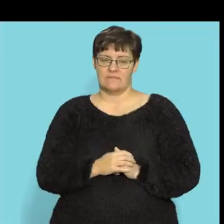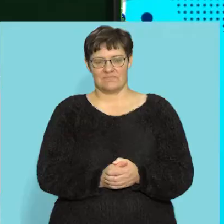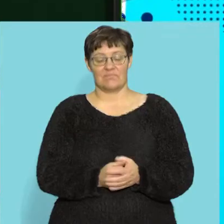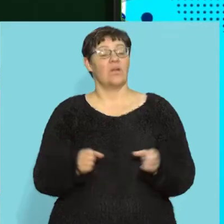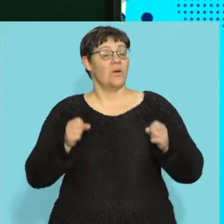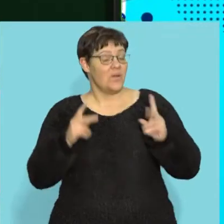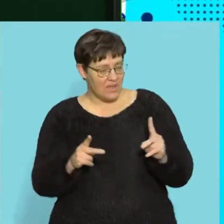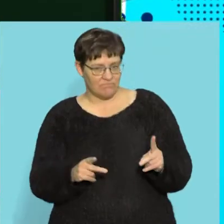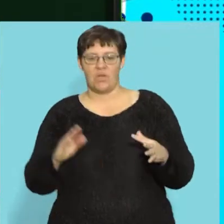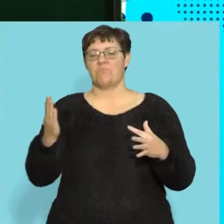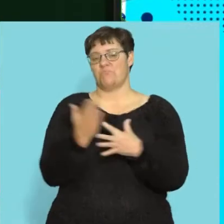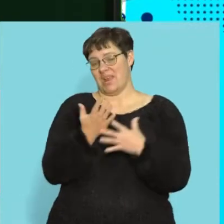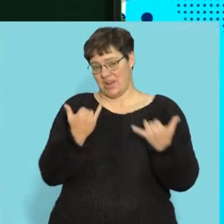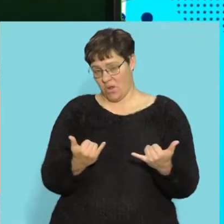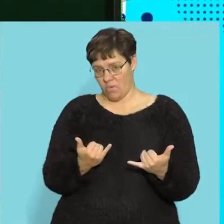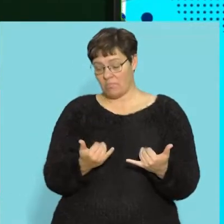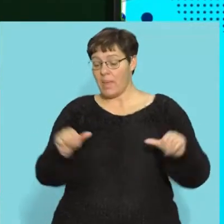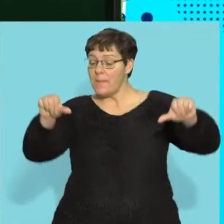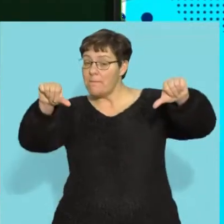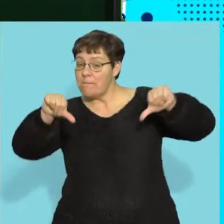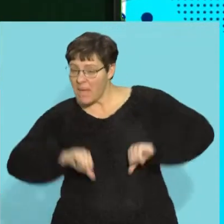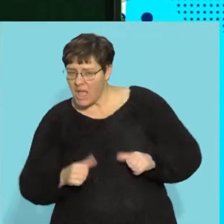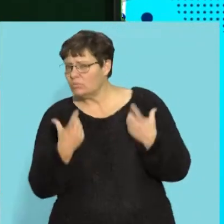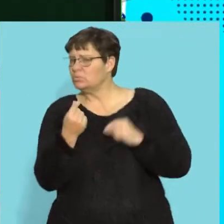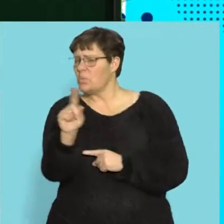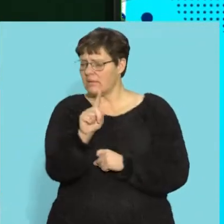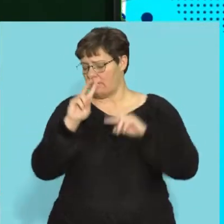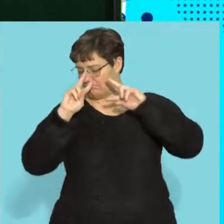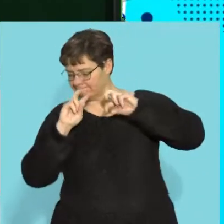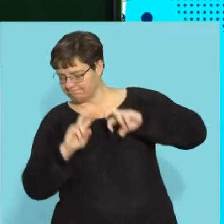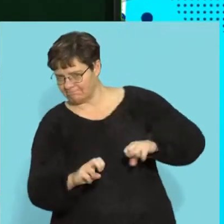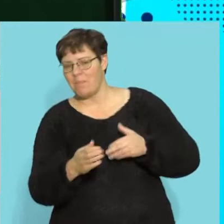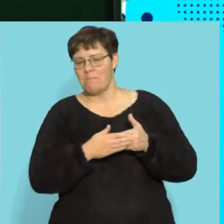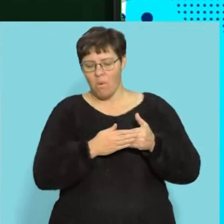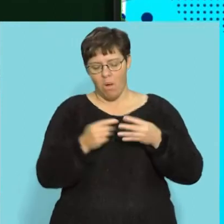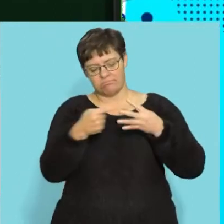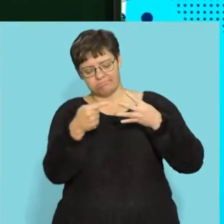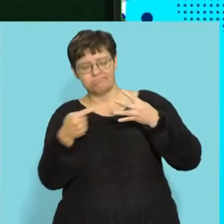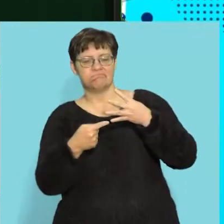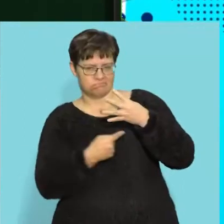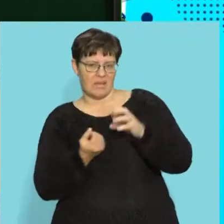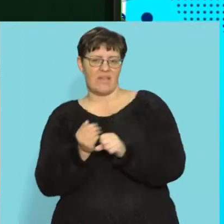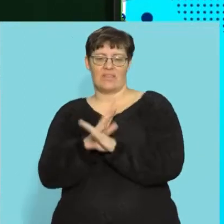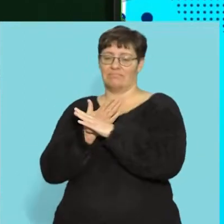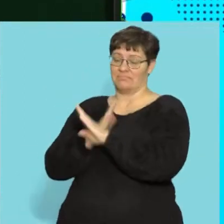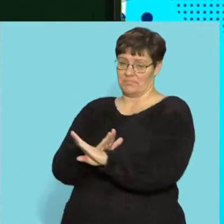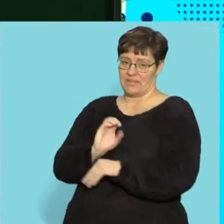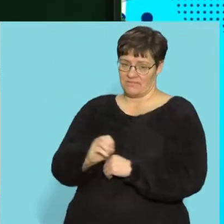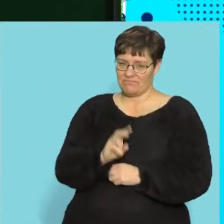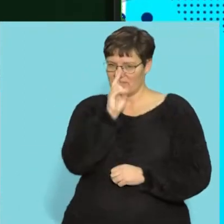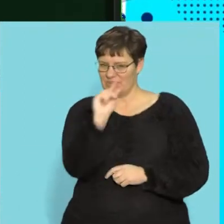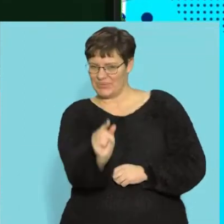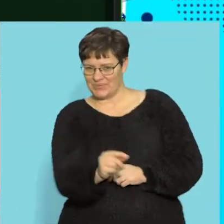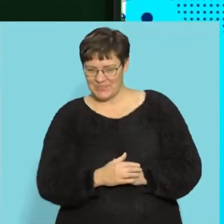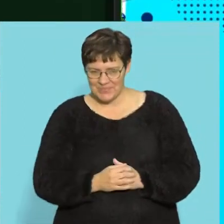case. Okay, we'll take a short break for now, and then when we come back, we'll be able to look at more factors that actually affect